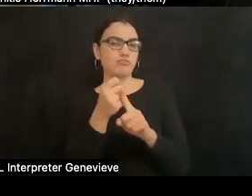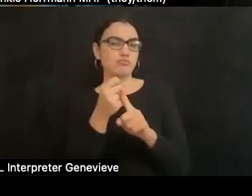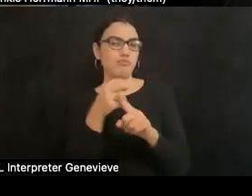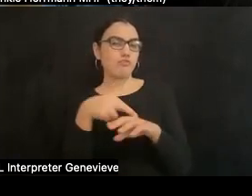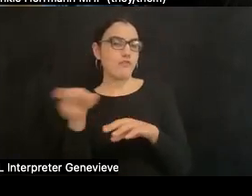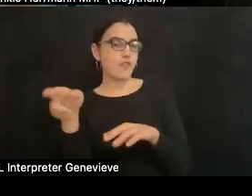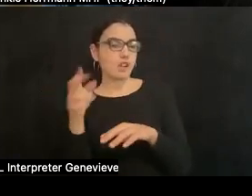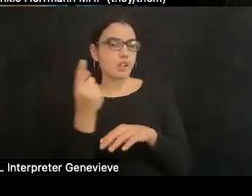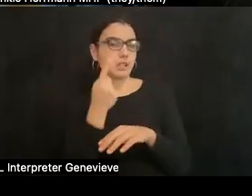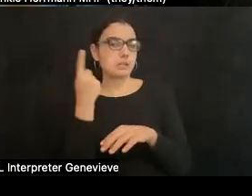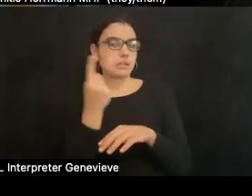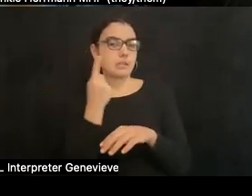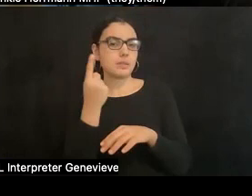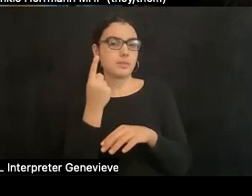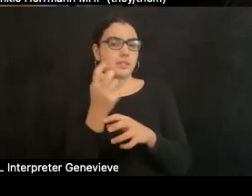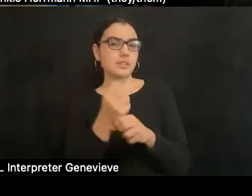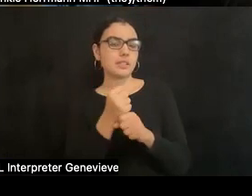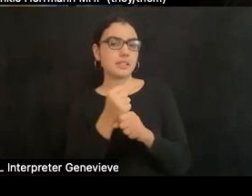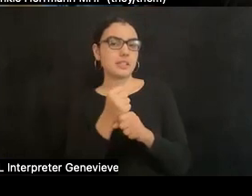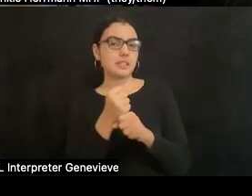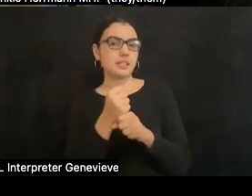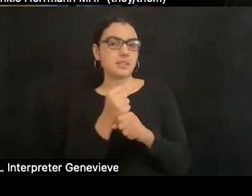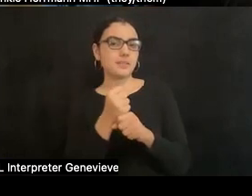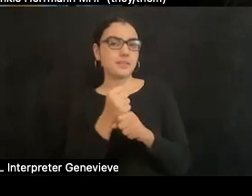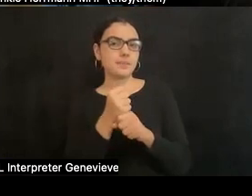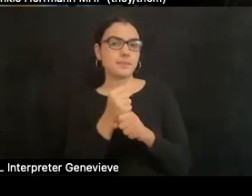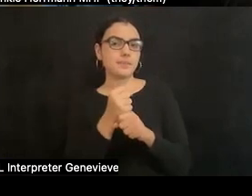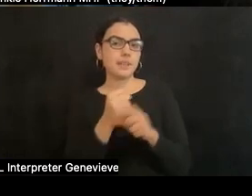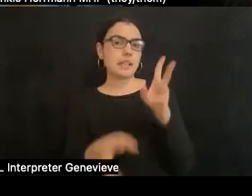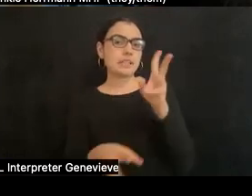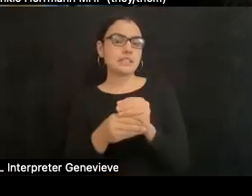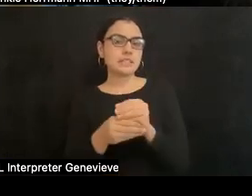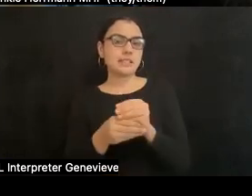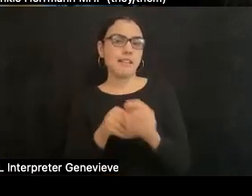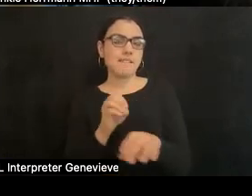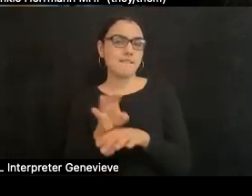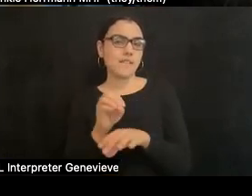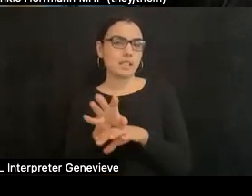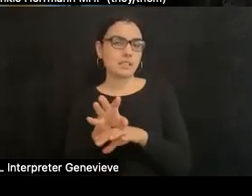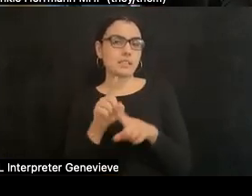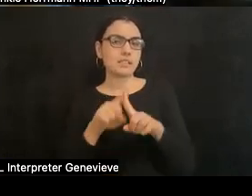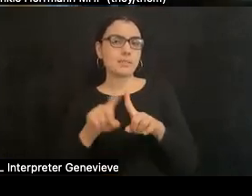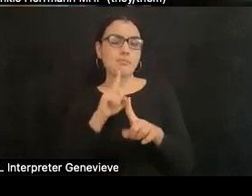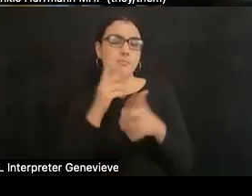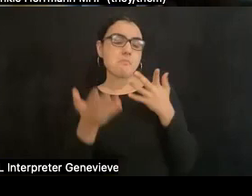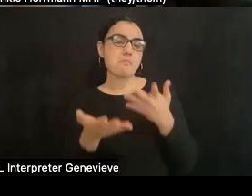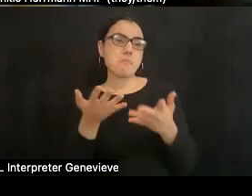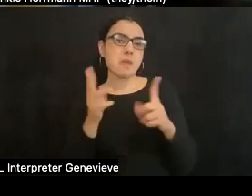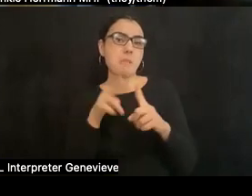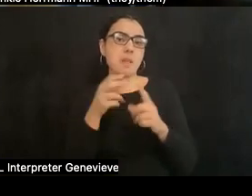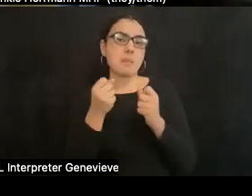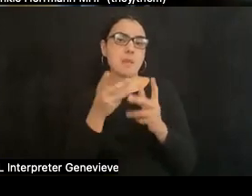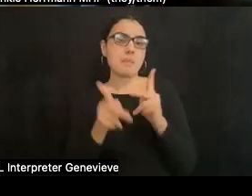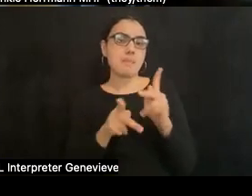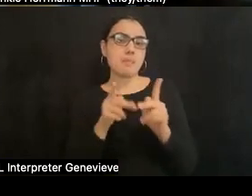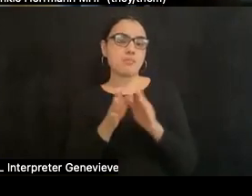someone to get additional sort of advice, but this might apply to a broader number of people. There